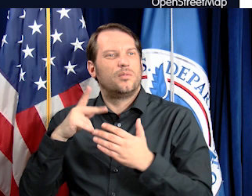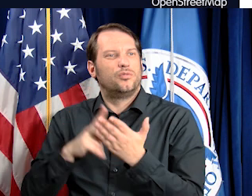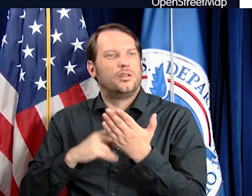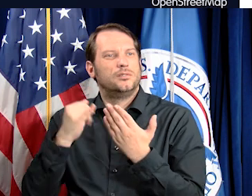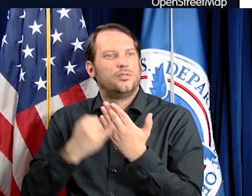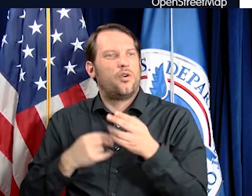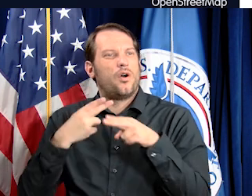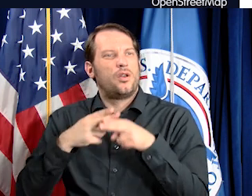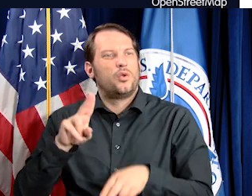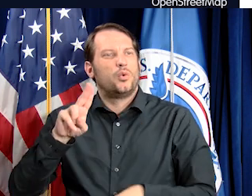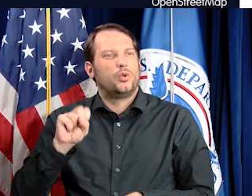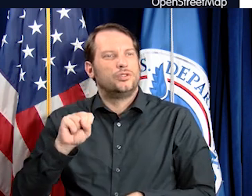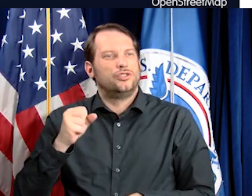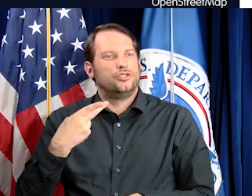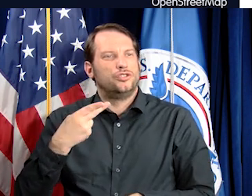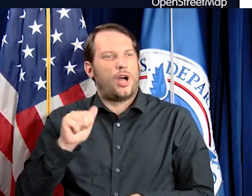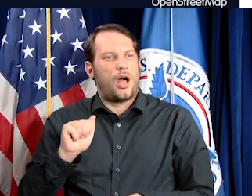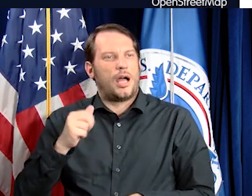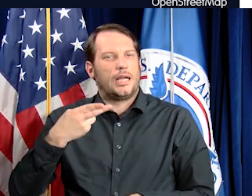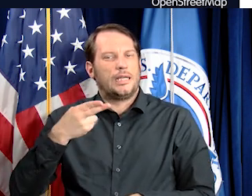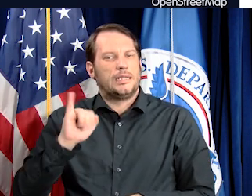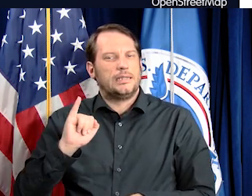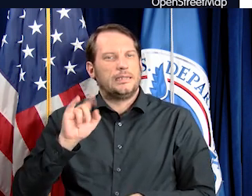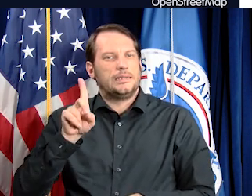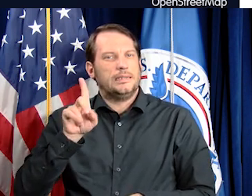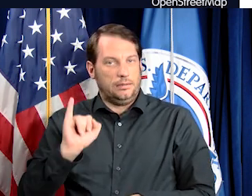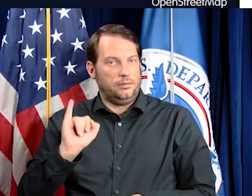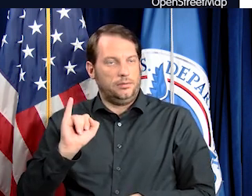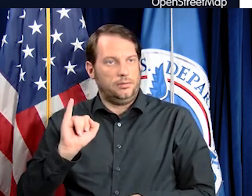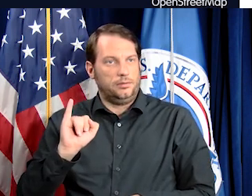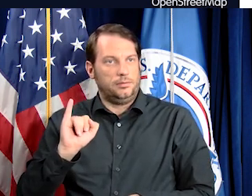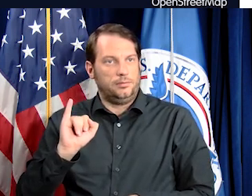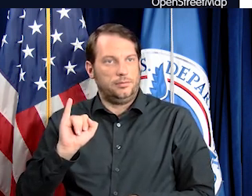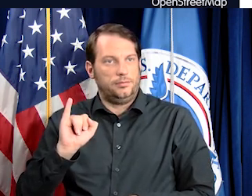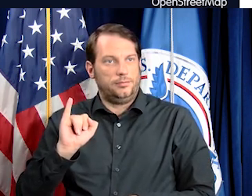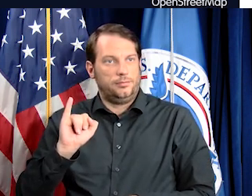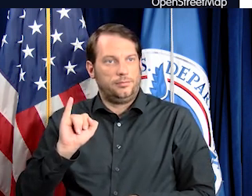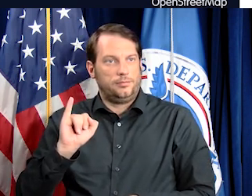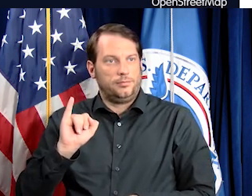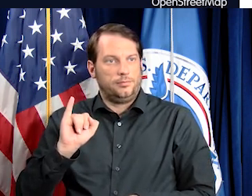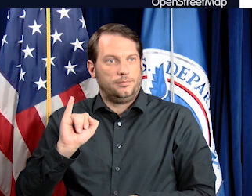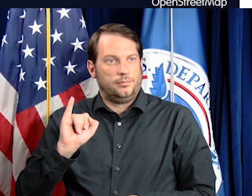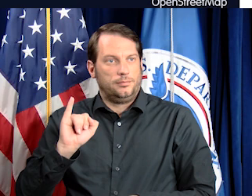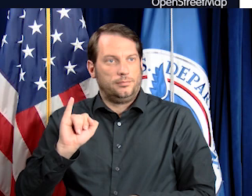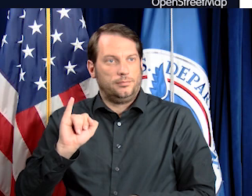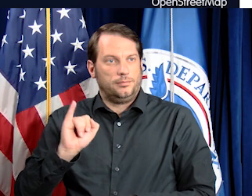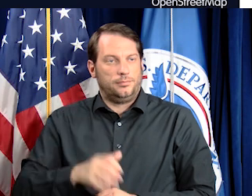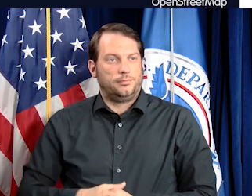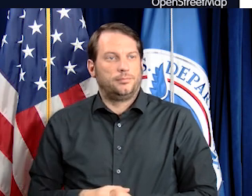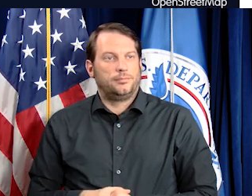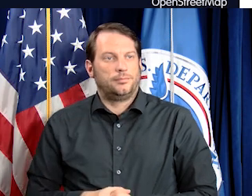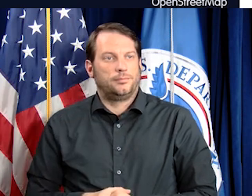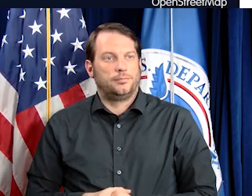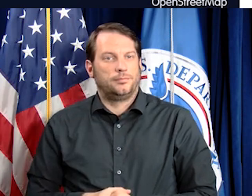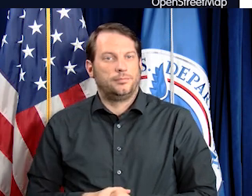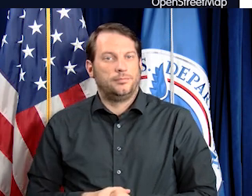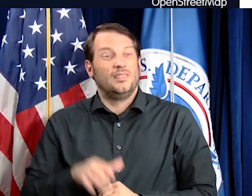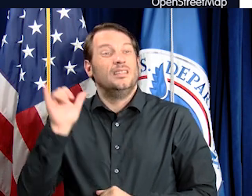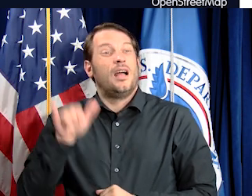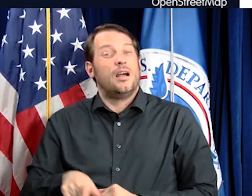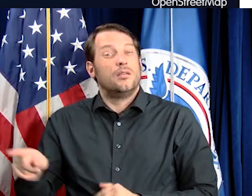becoming an important use in the Haiti earthquake that Patrick Meyer helped steward. And then he helped develop, along with